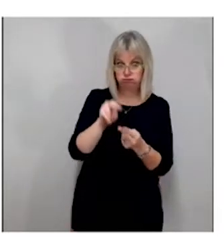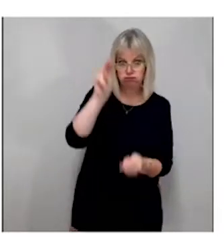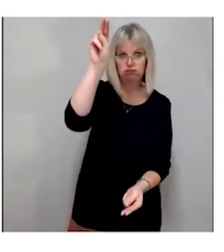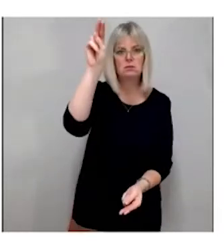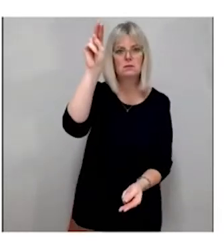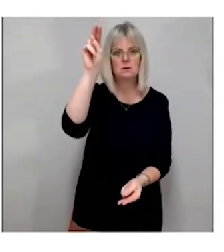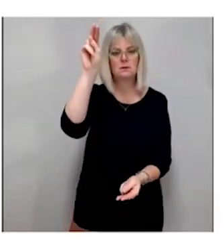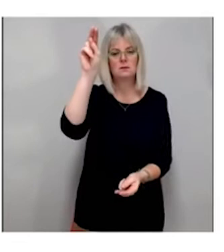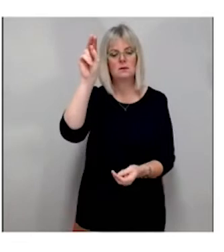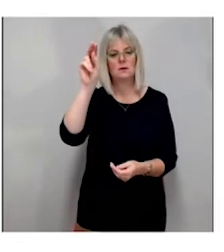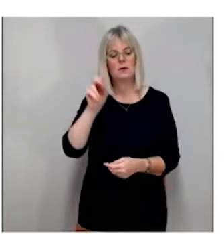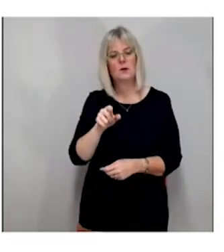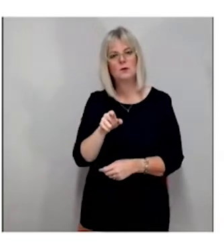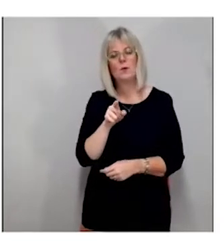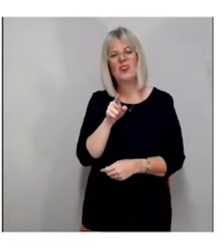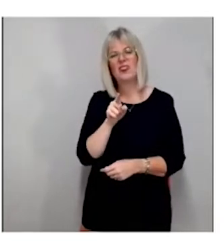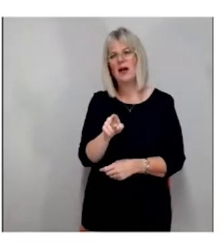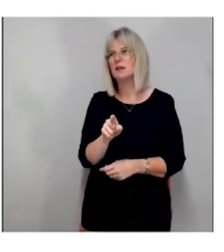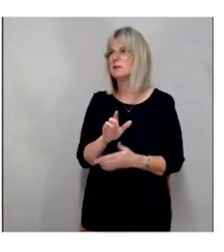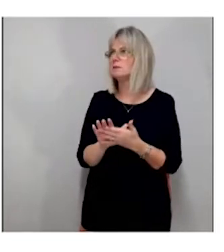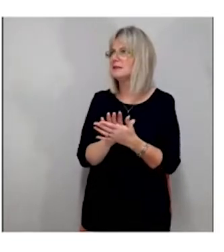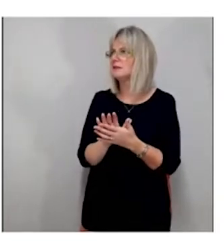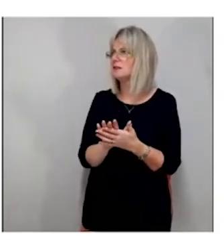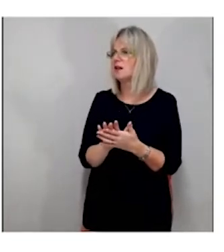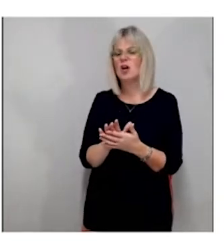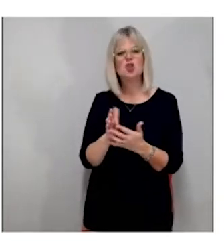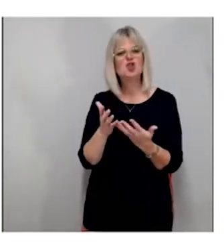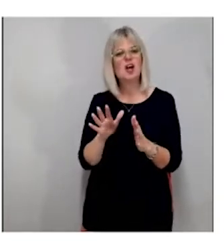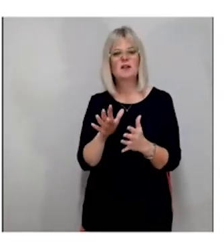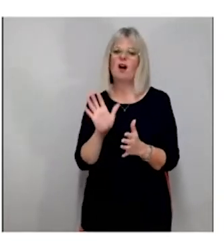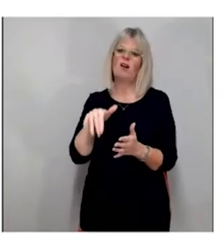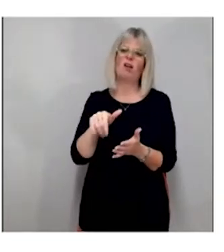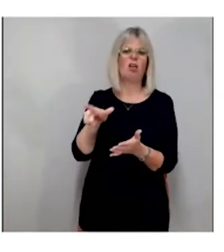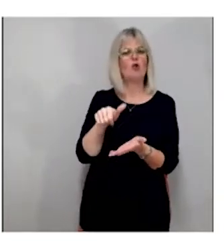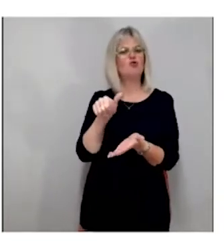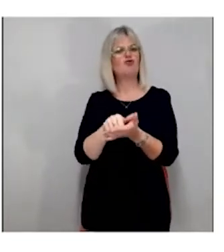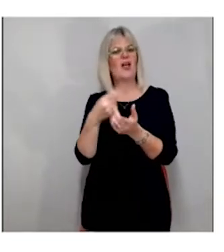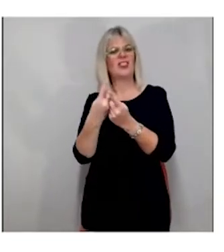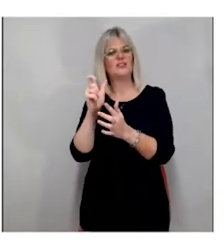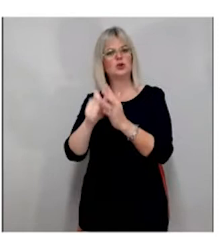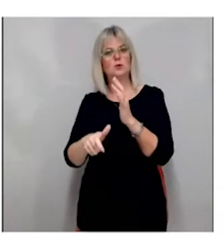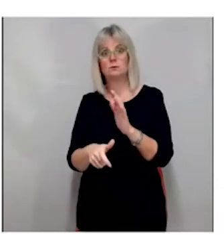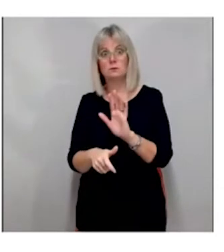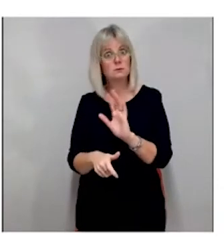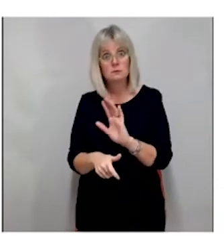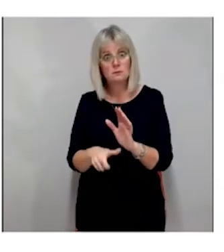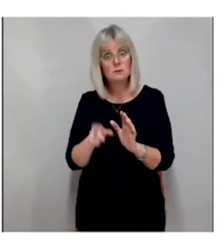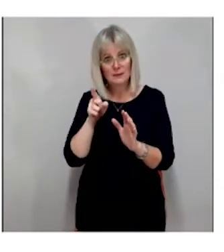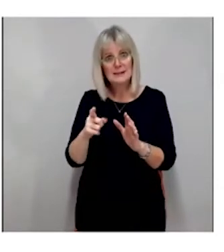it has to be more than just the right thing to do. Accessibility is also a business imperative.